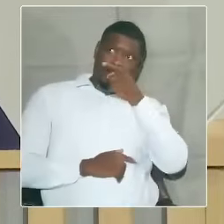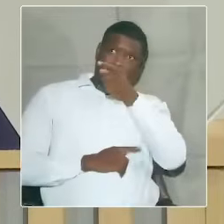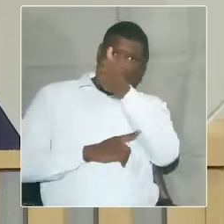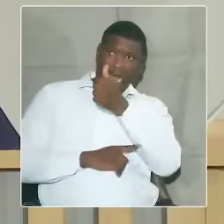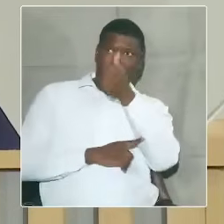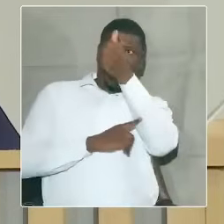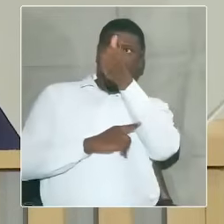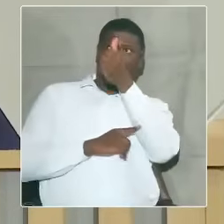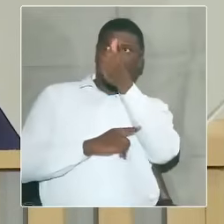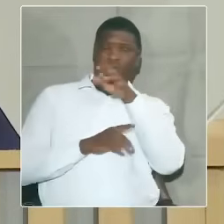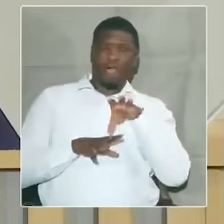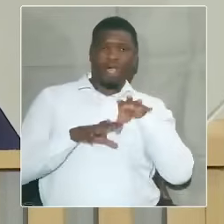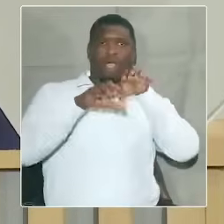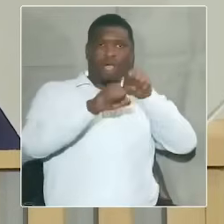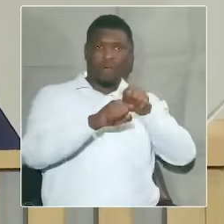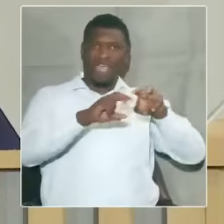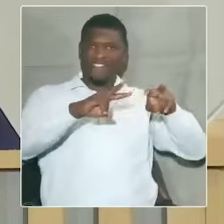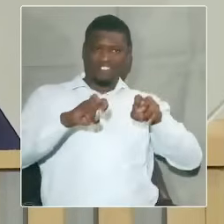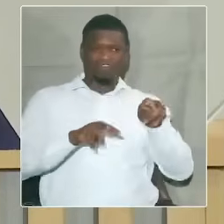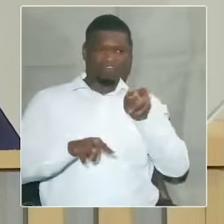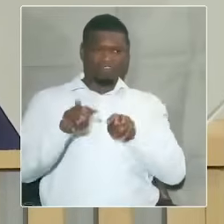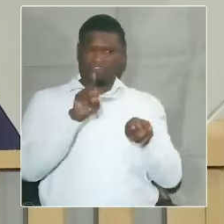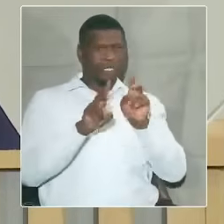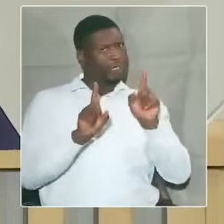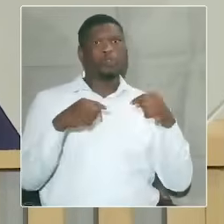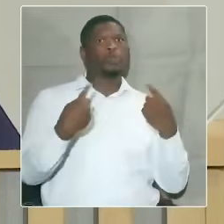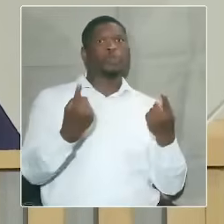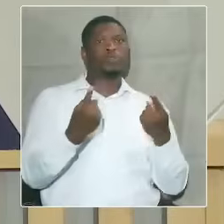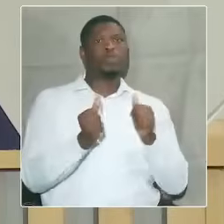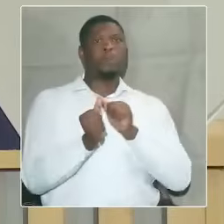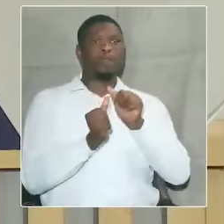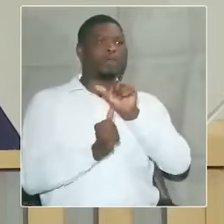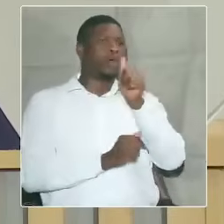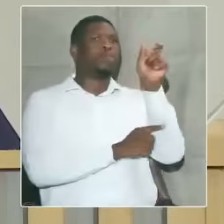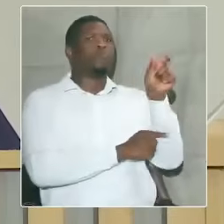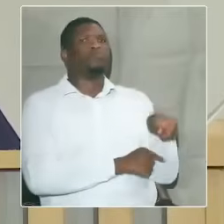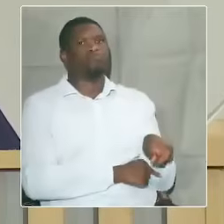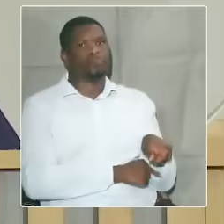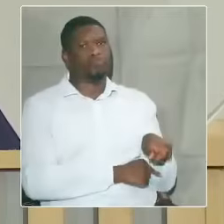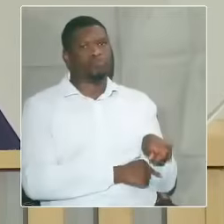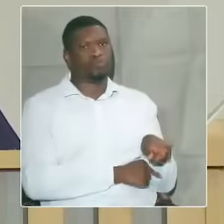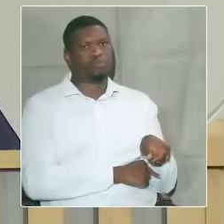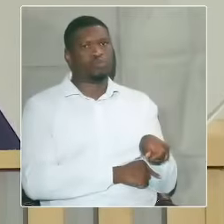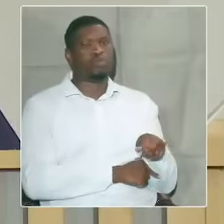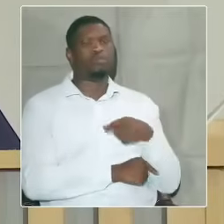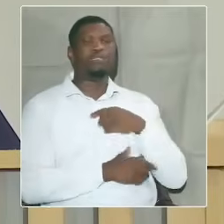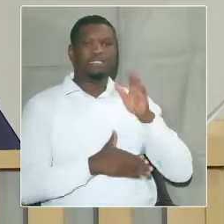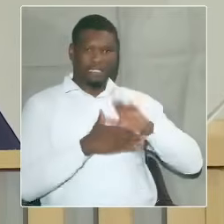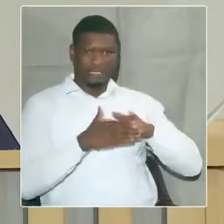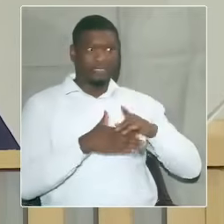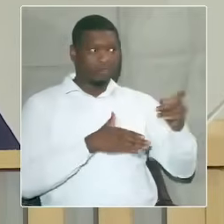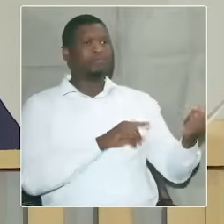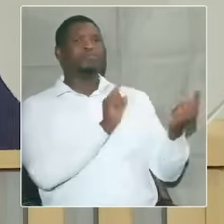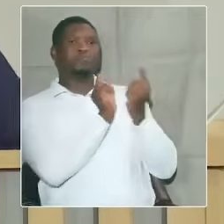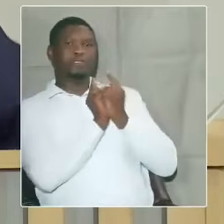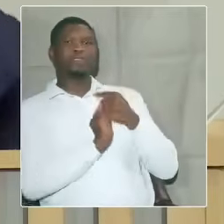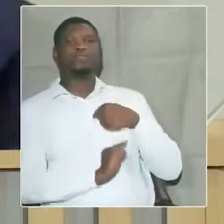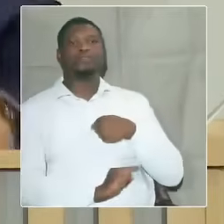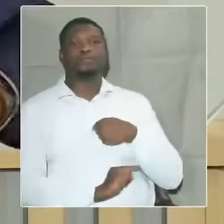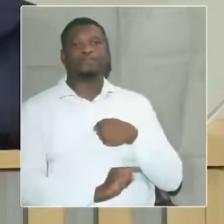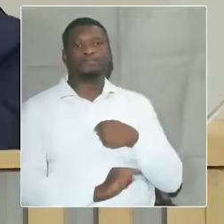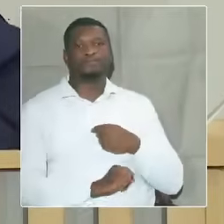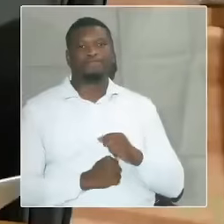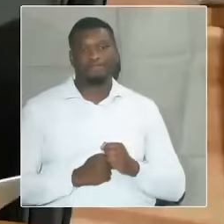that General Sibia can oversee this investigation or decide who must investigate this